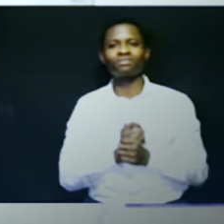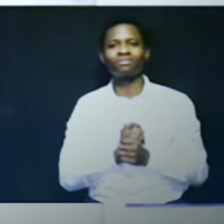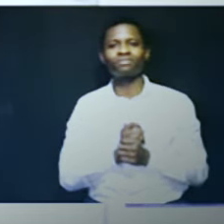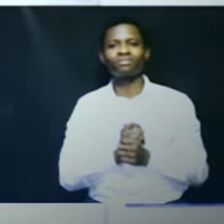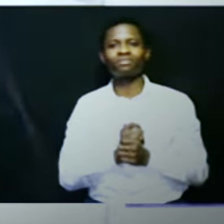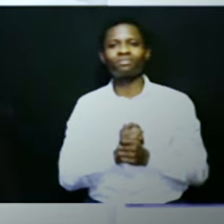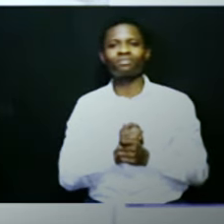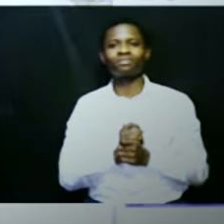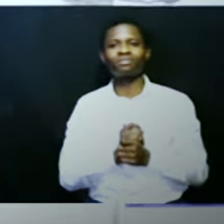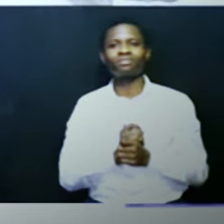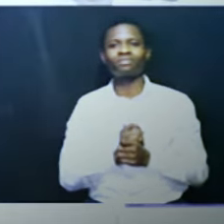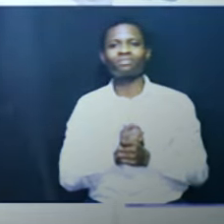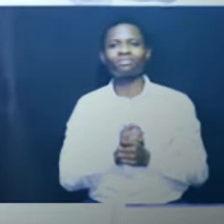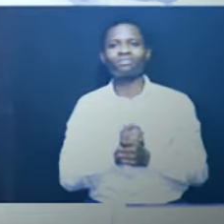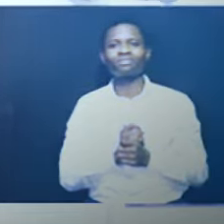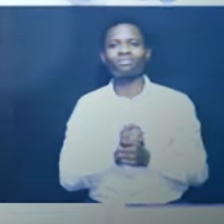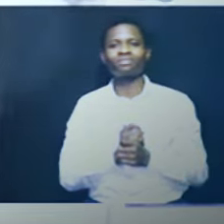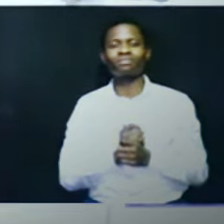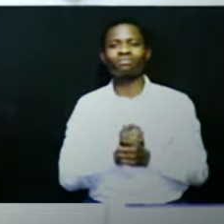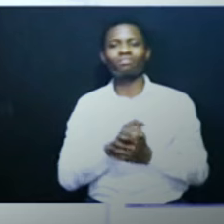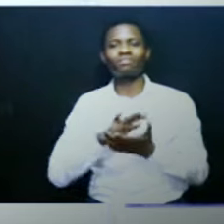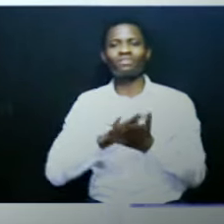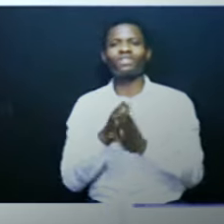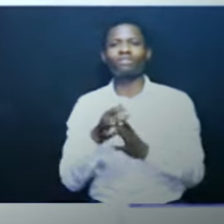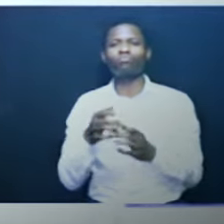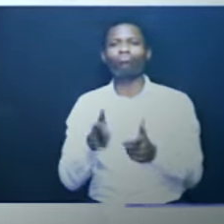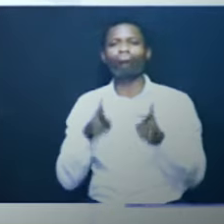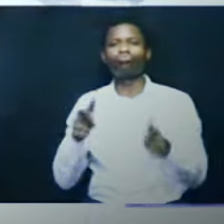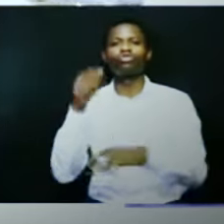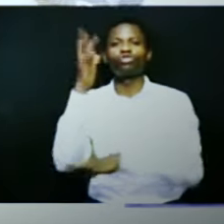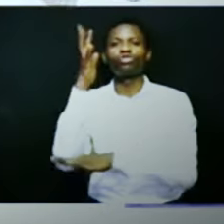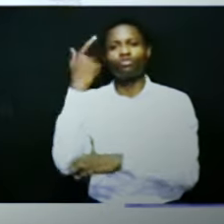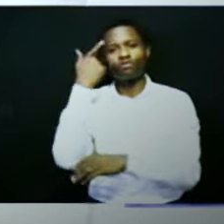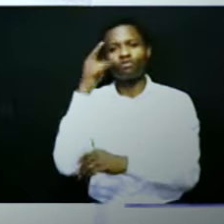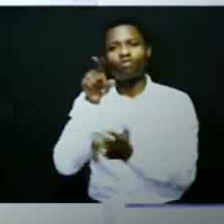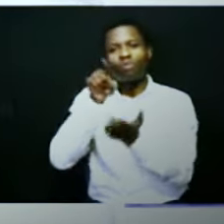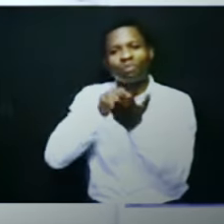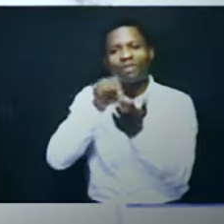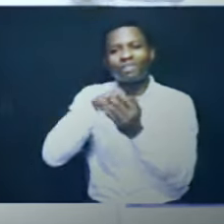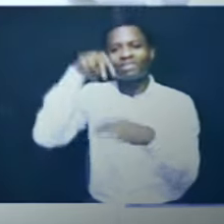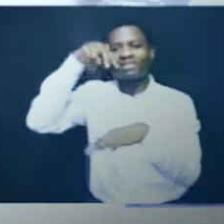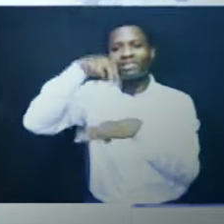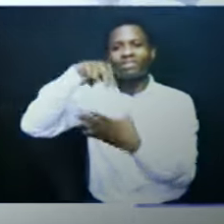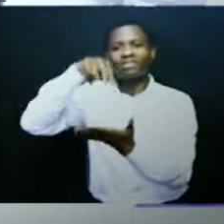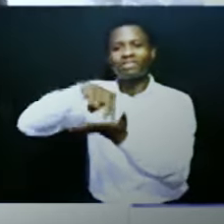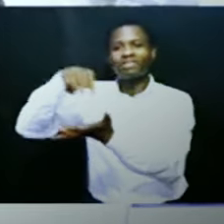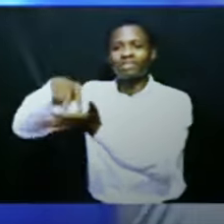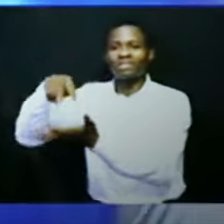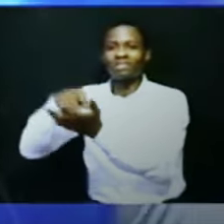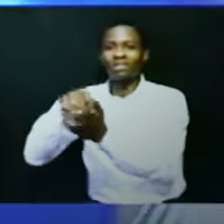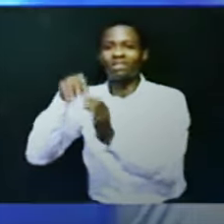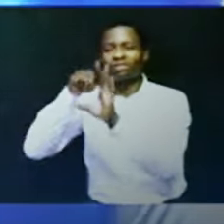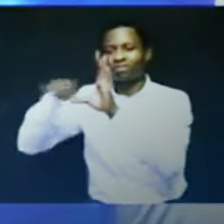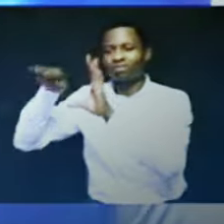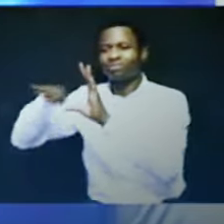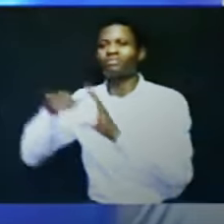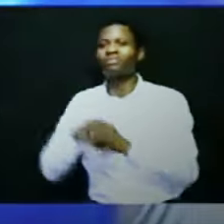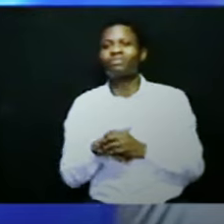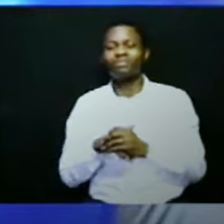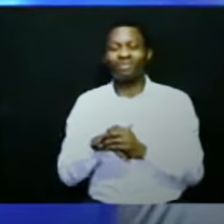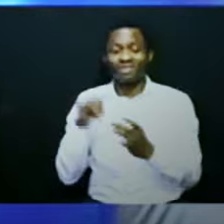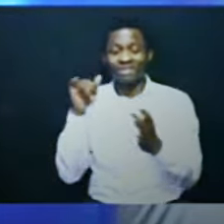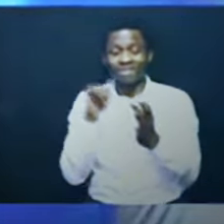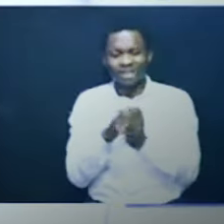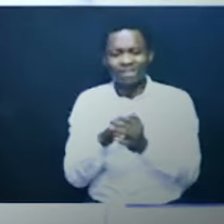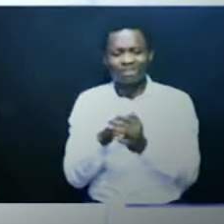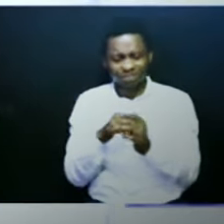mukasia na a yedria ma yumu numa a wabeye wumpre po wasunina. This is the mystery of the kingdom